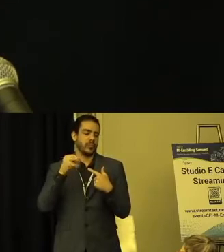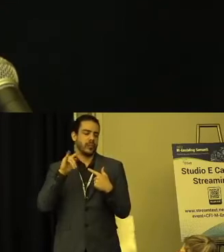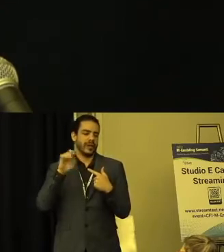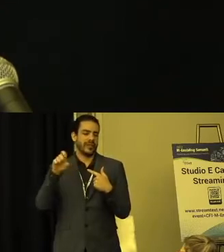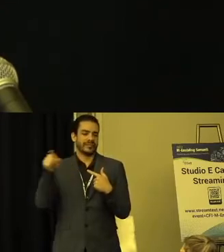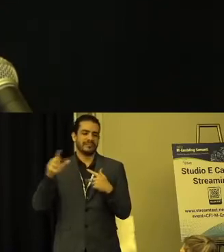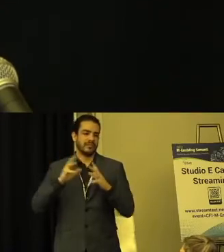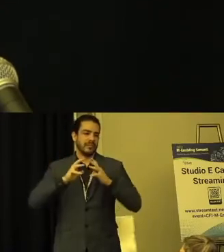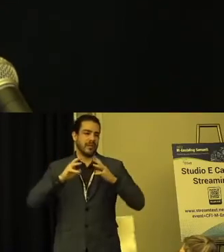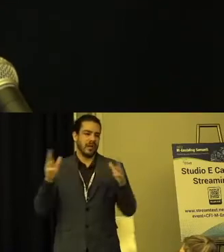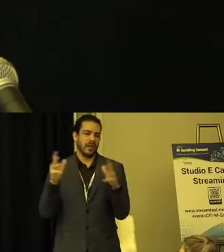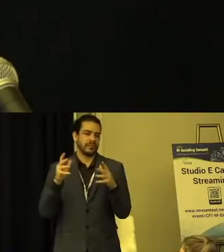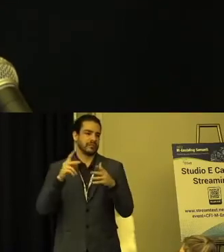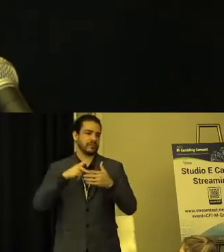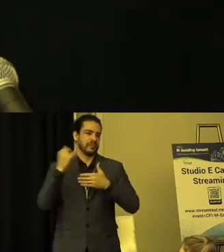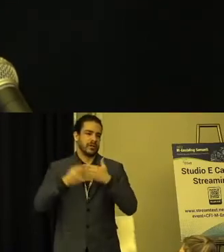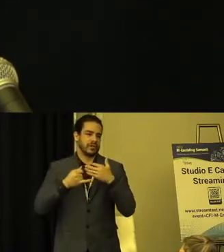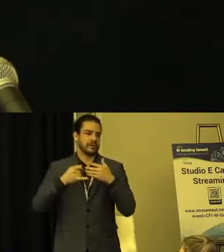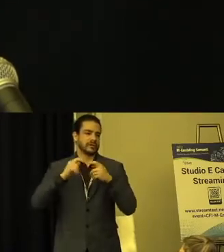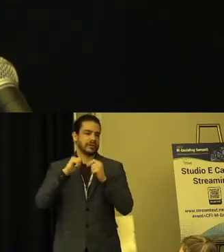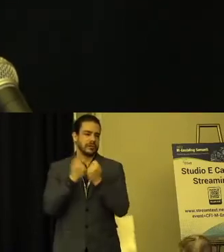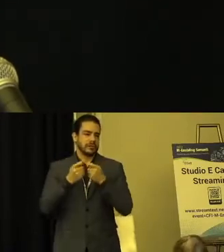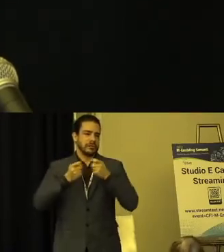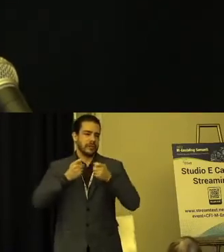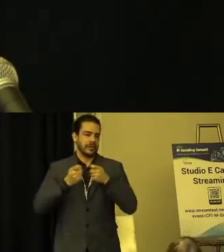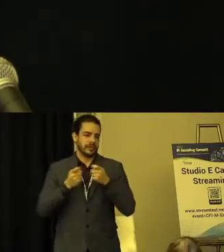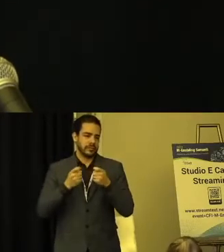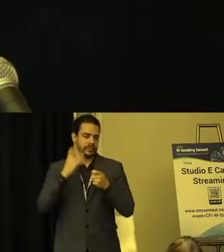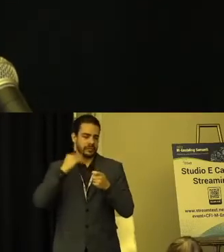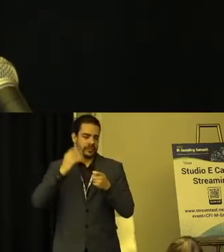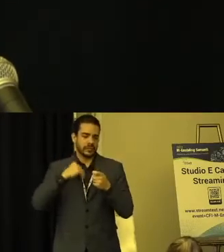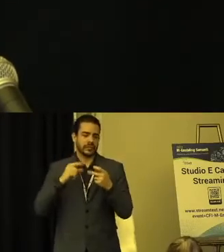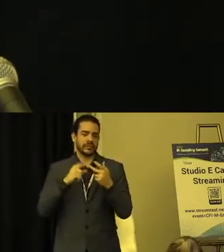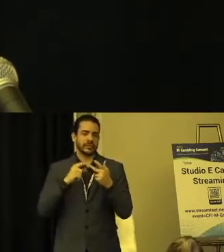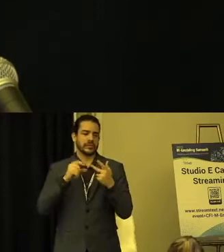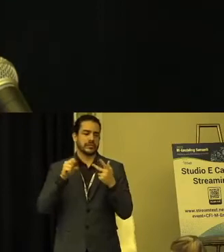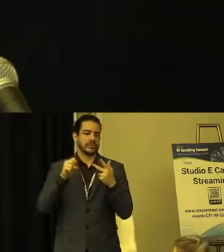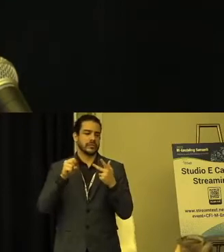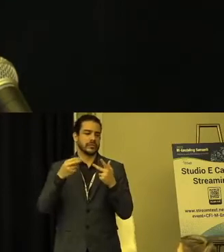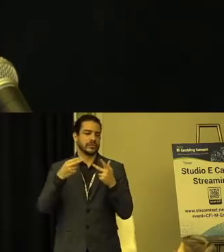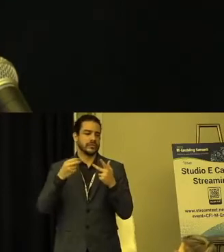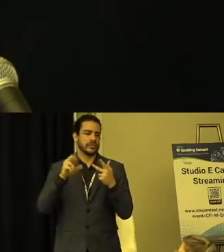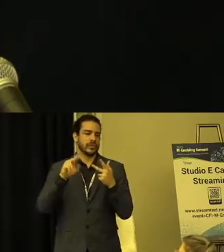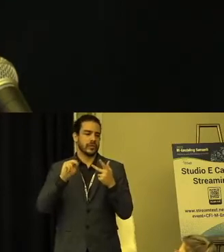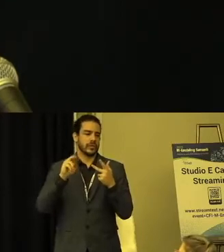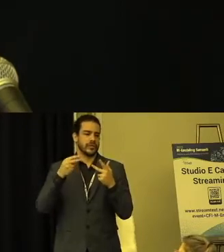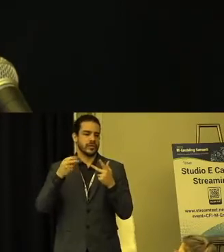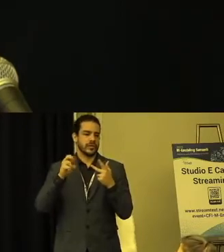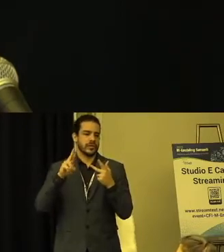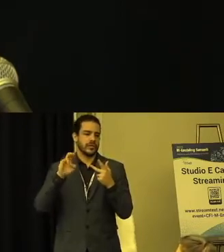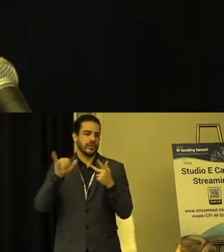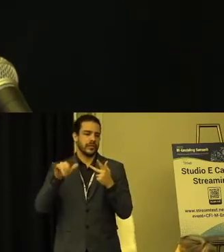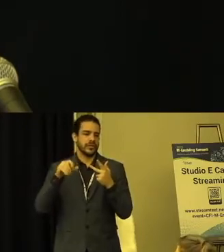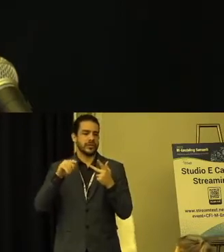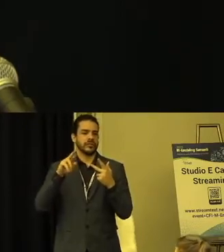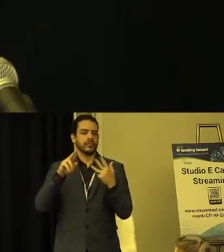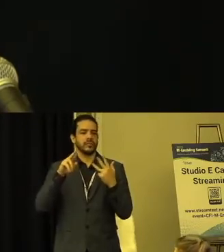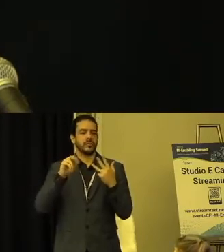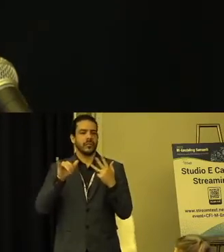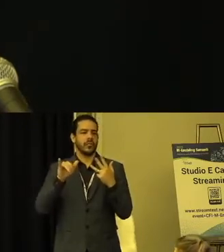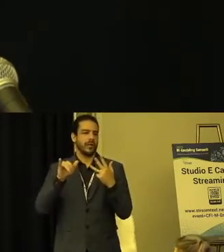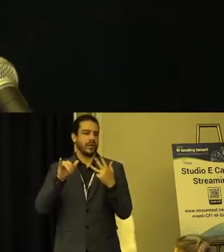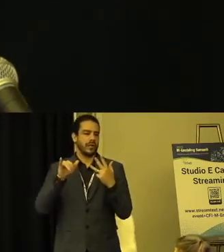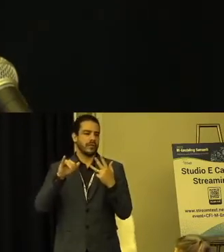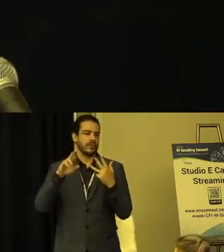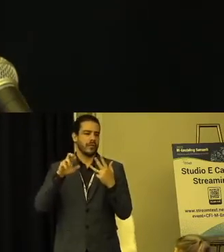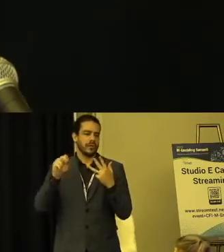management experience. We'll have Sean Henry, Roy Ron, Daniel Montalvo. They all have experience in different aspects of the